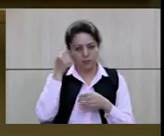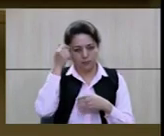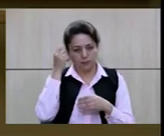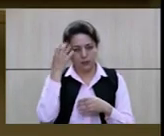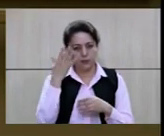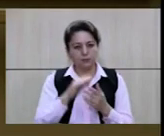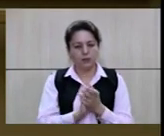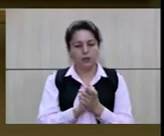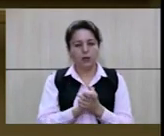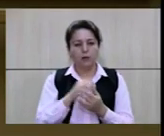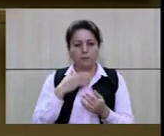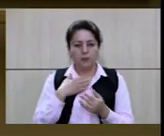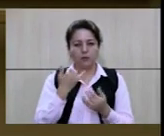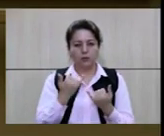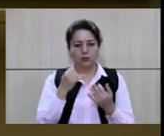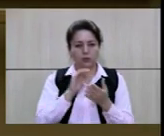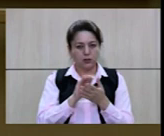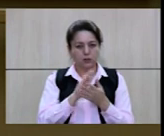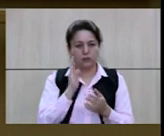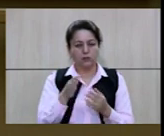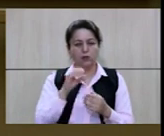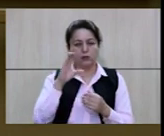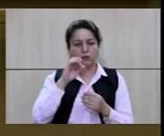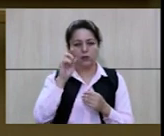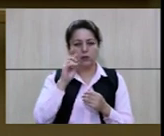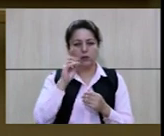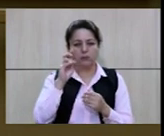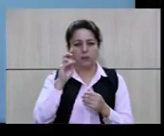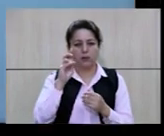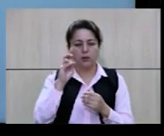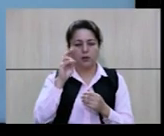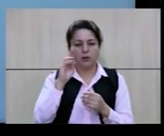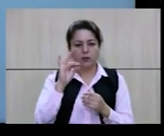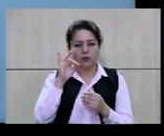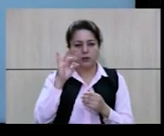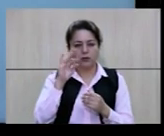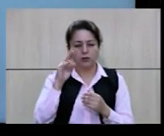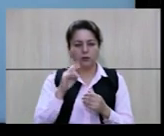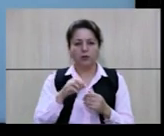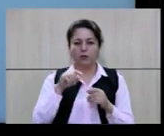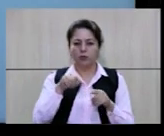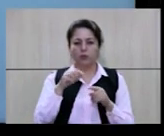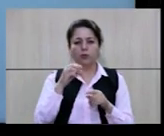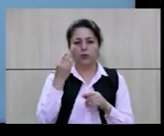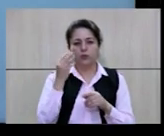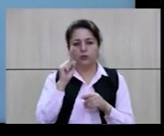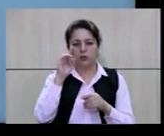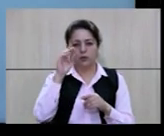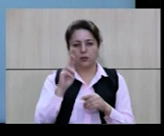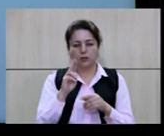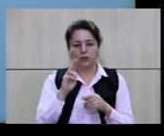tanishtirib o'taman. Demak, sohibqiron so'zi Sharq mamlakatlaridagi qudratli